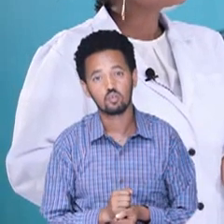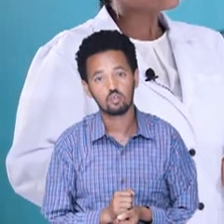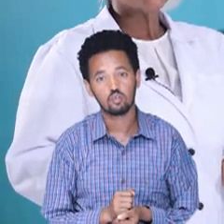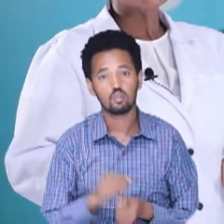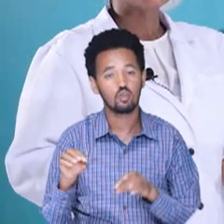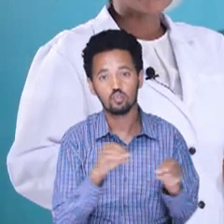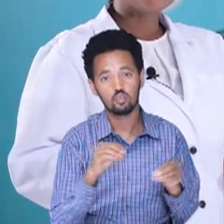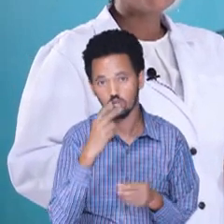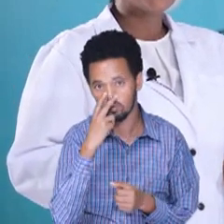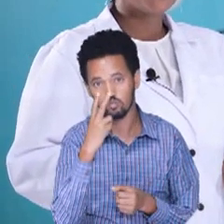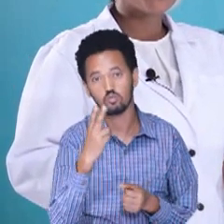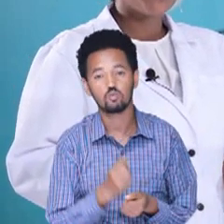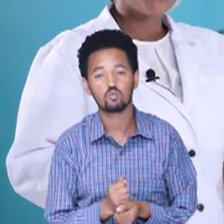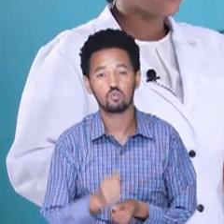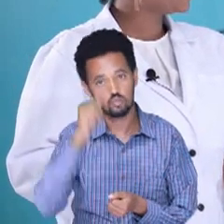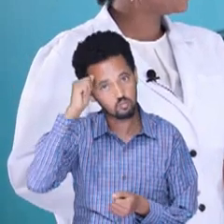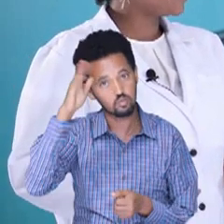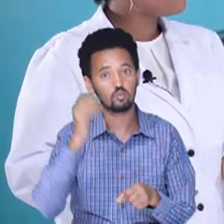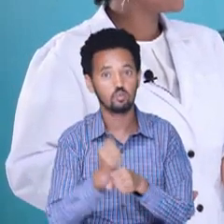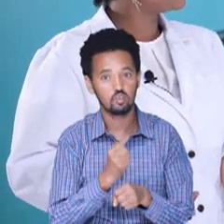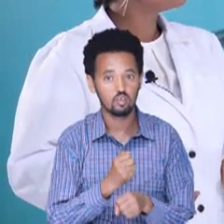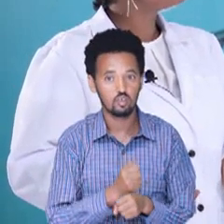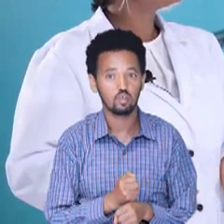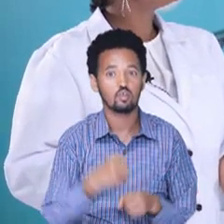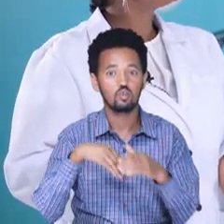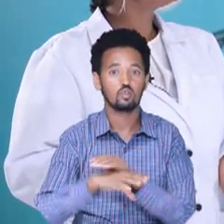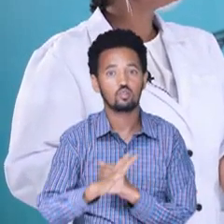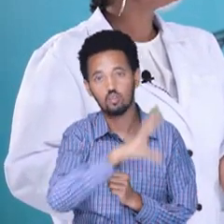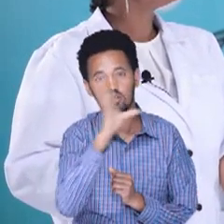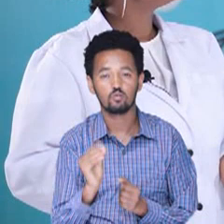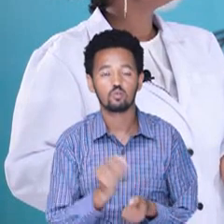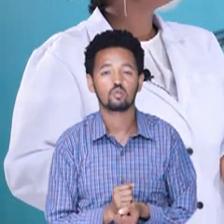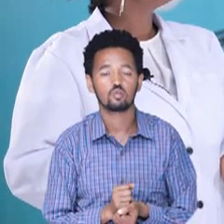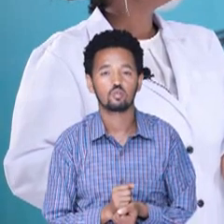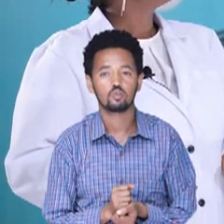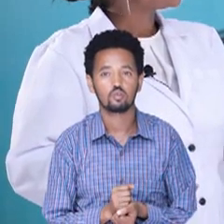Let's move to the artificial lakes of Africa.